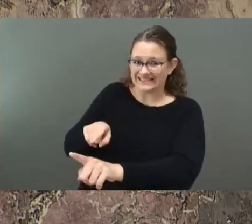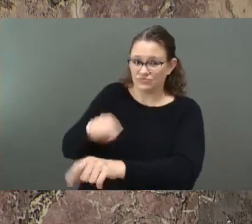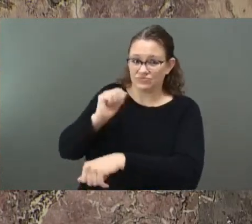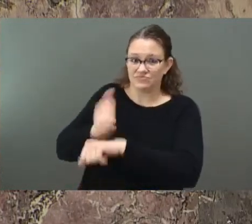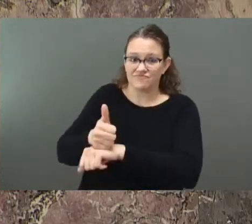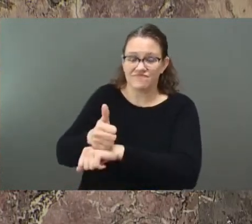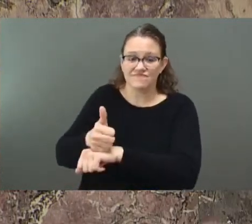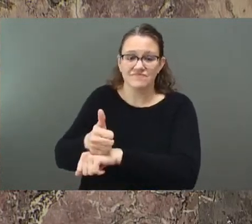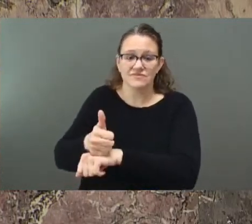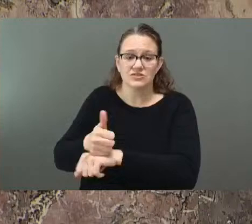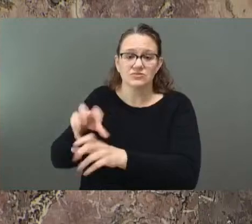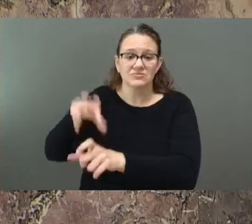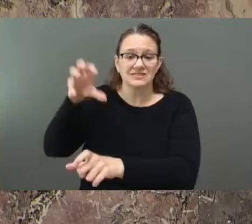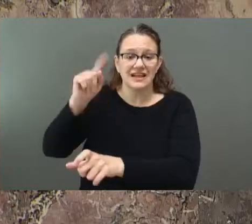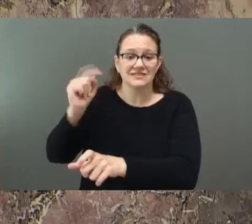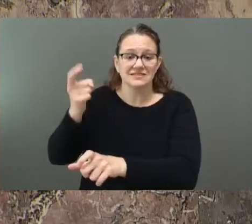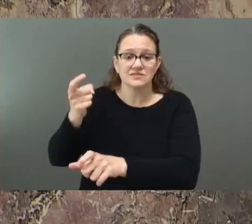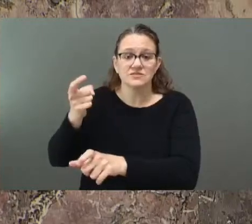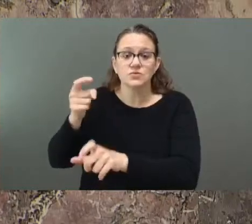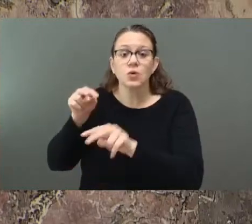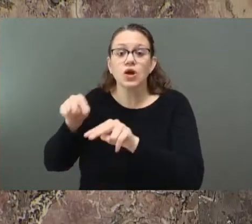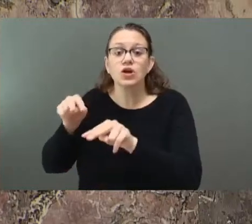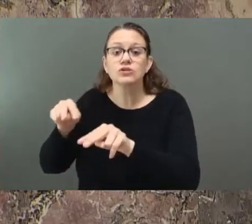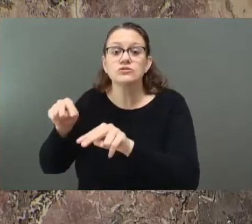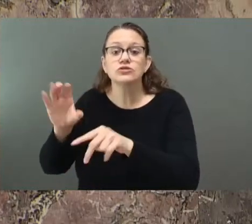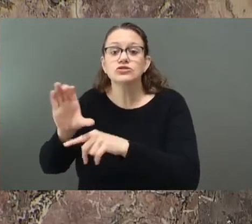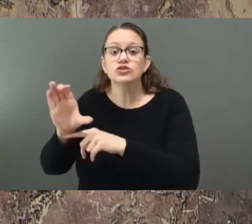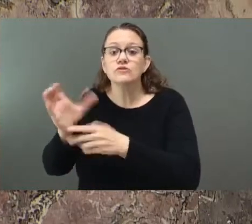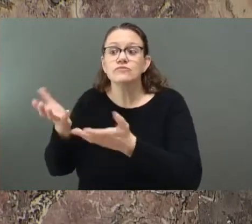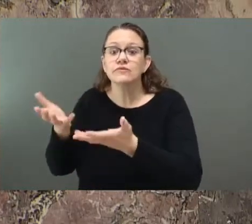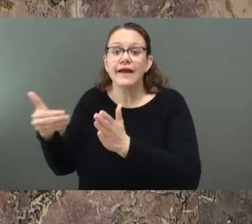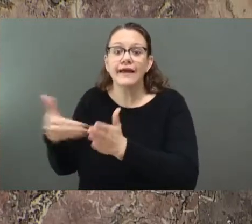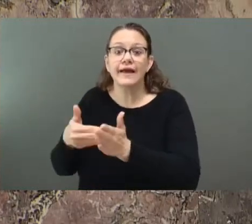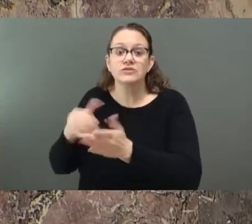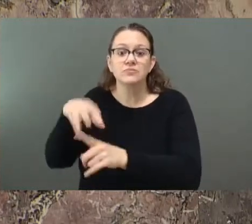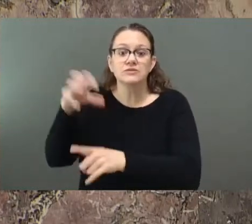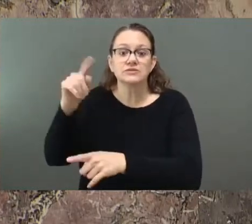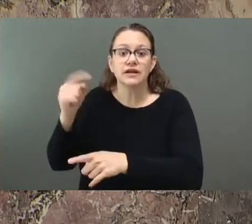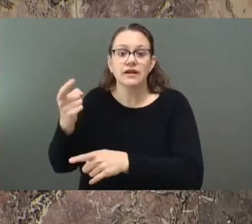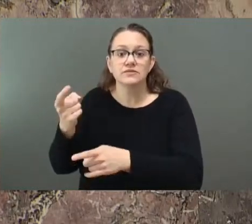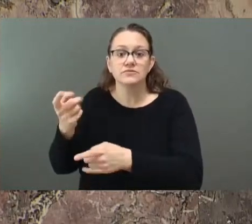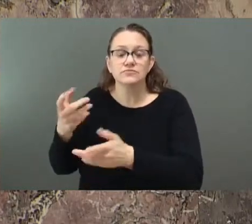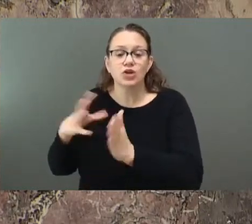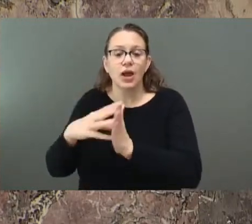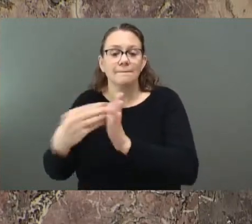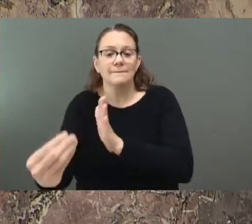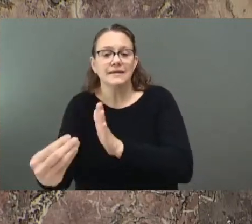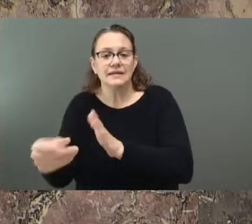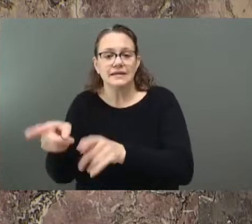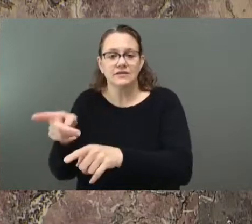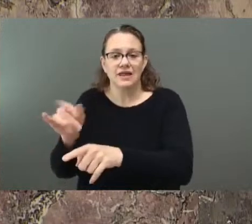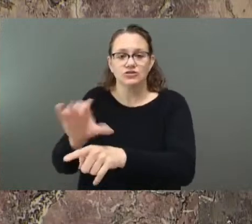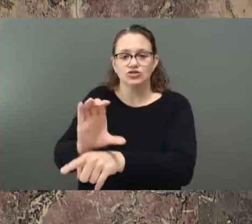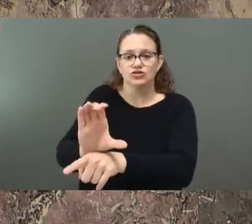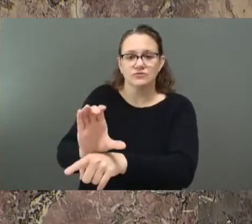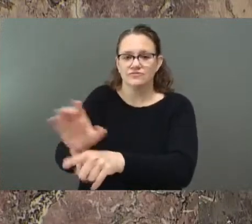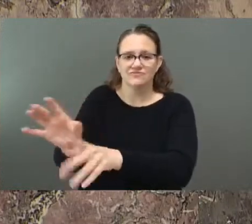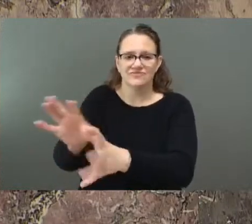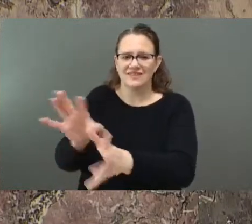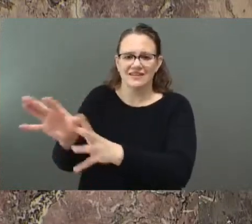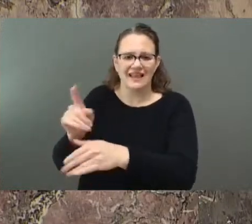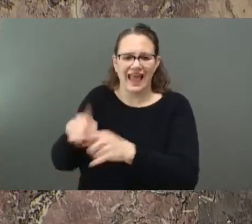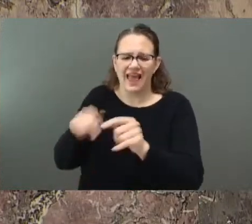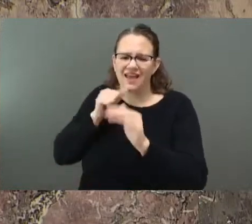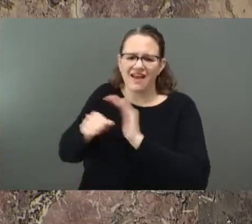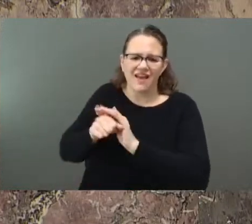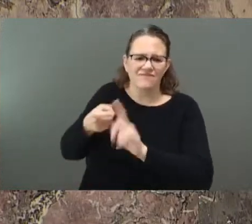tax. They now are copycatting the Conservatives, but they can't hide from their record. They said when they were in power that